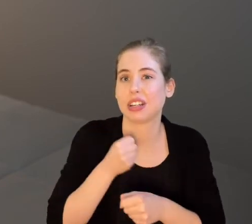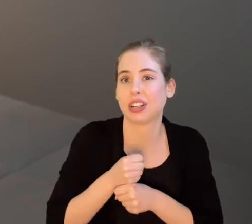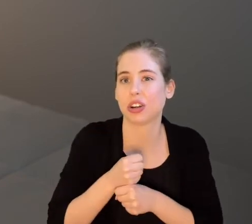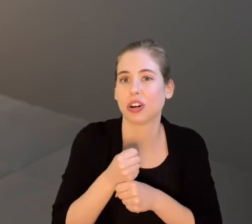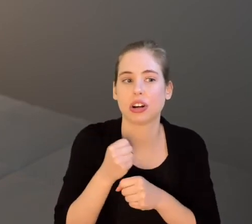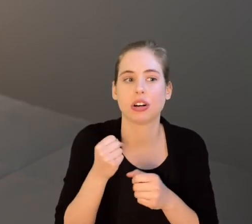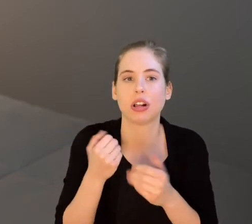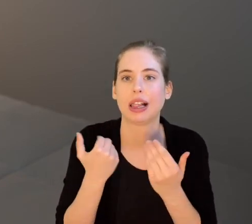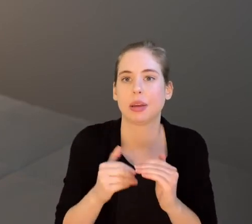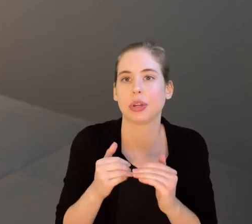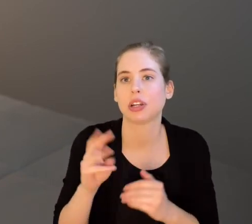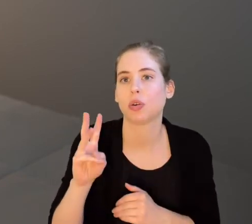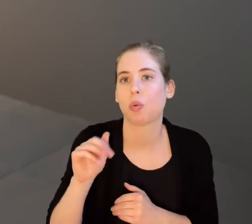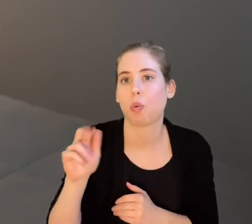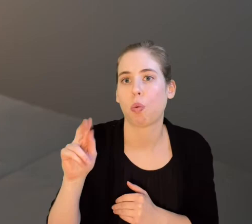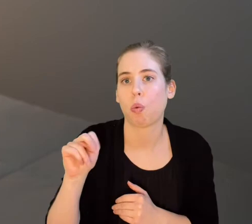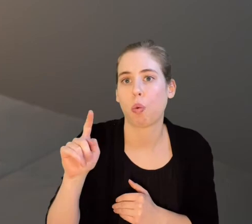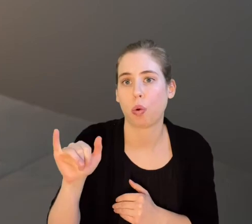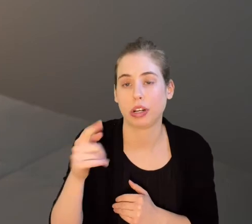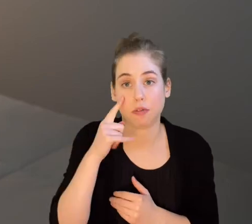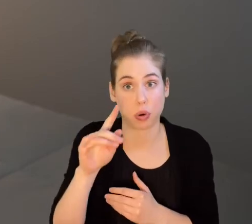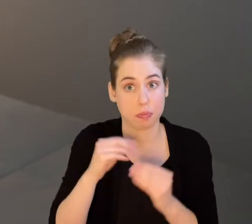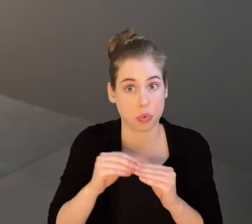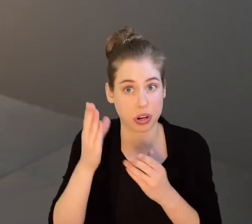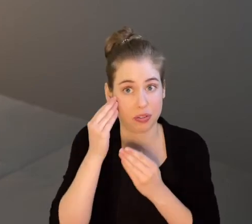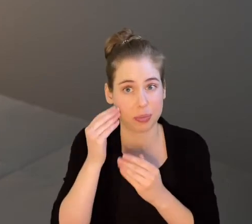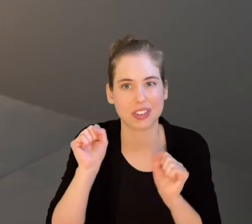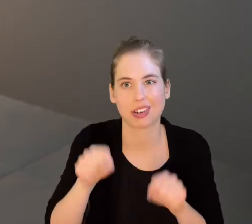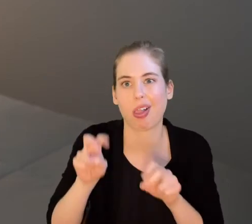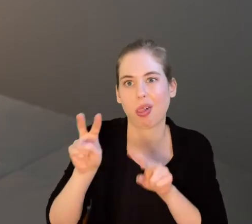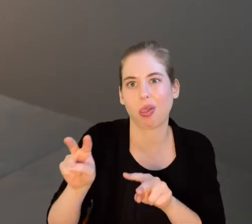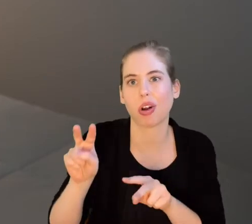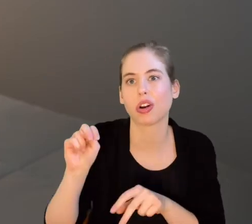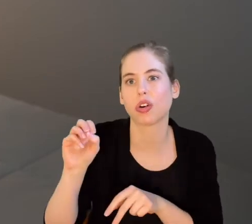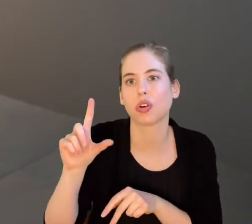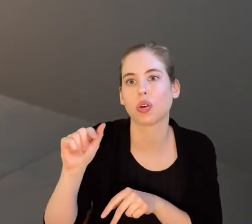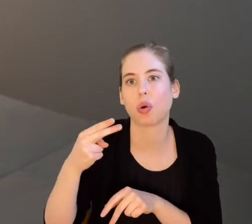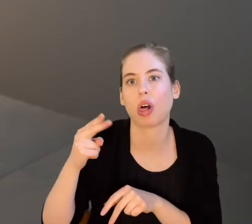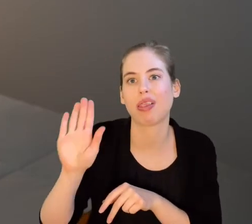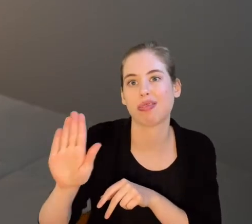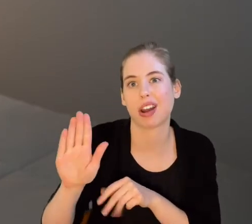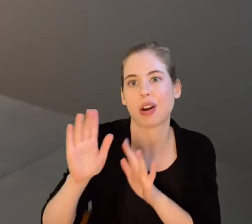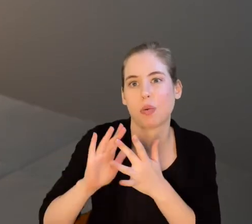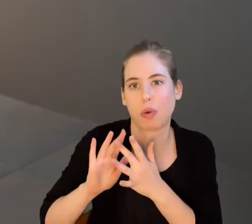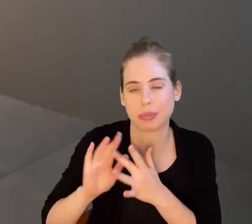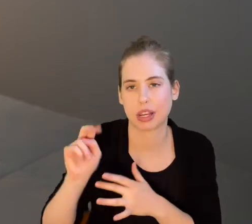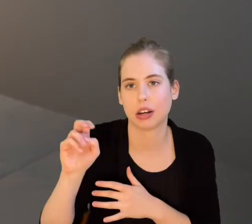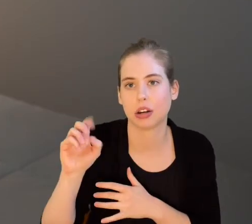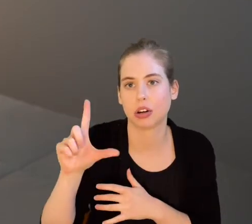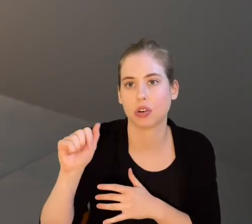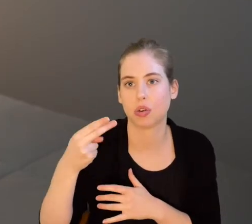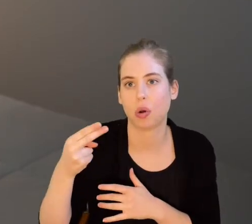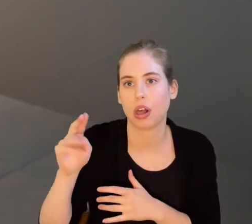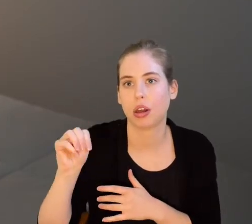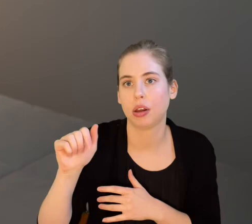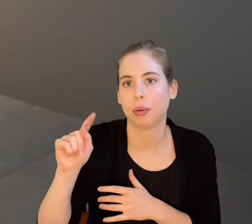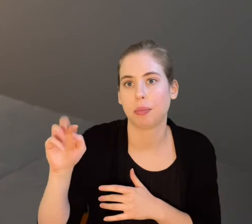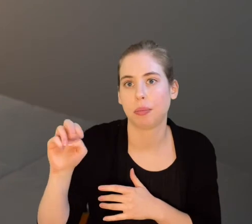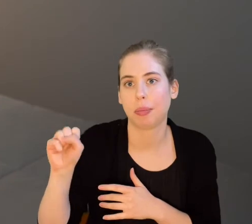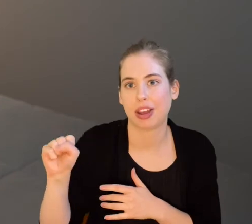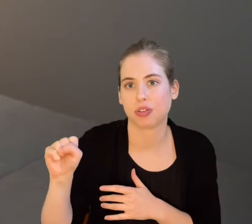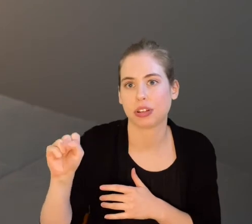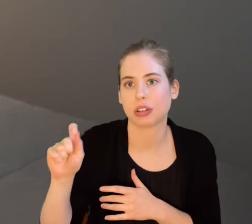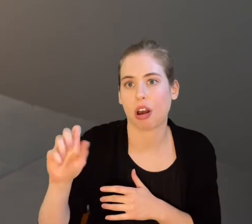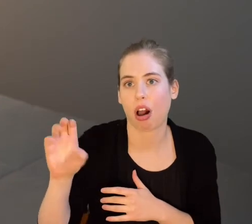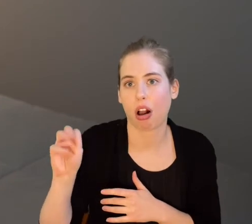out NOLA's website, nolamattress.com. By operating 100% online, NOLA cuts out the middleman